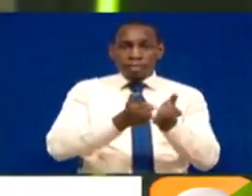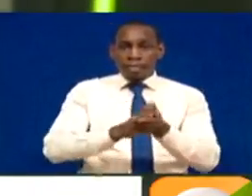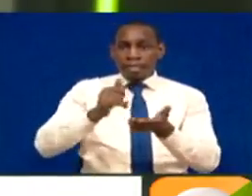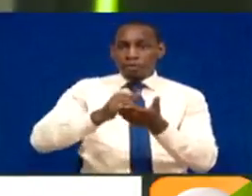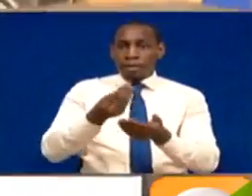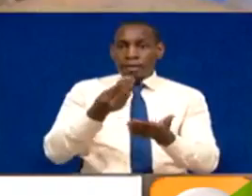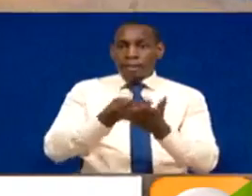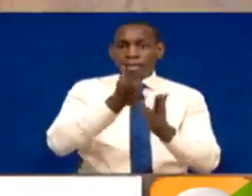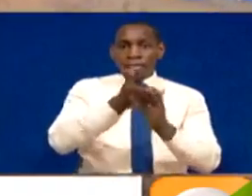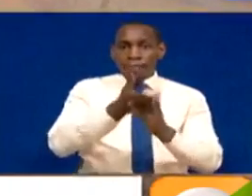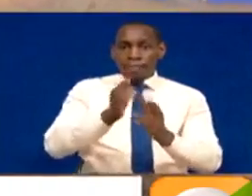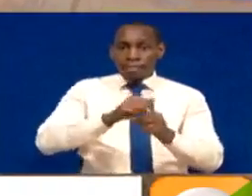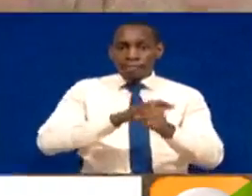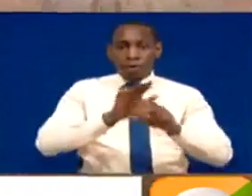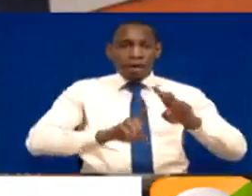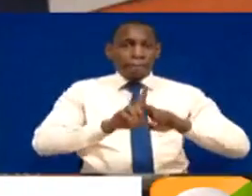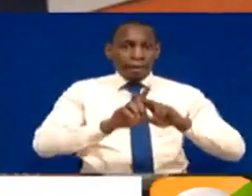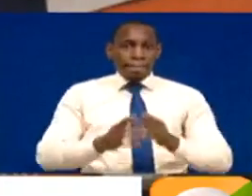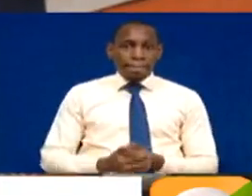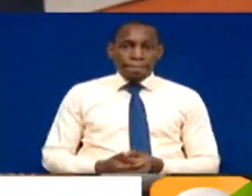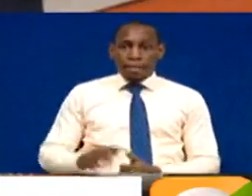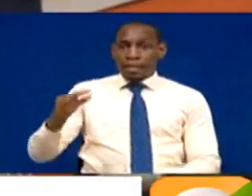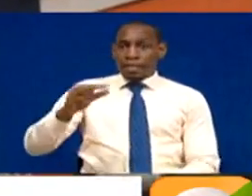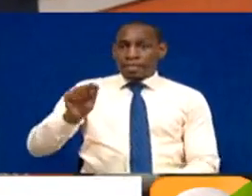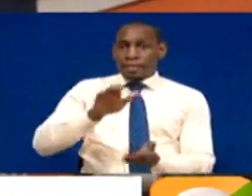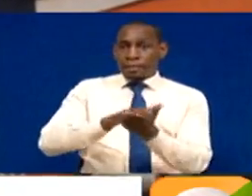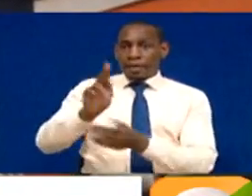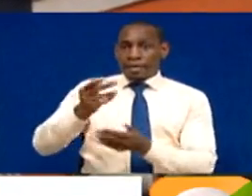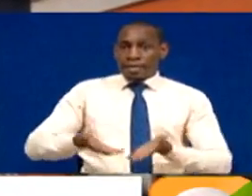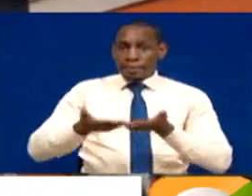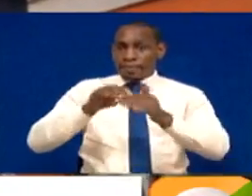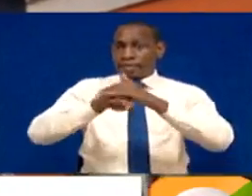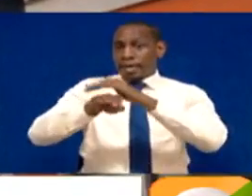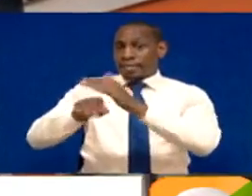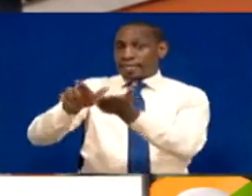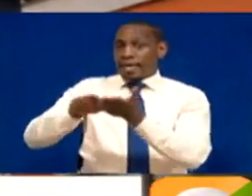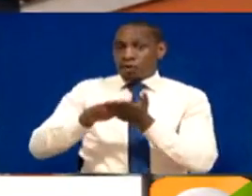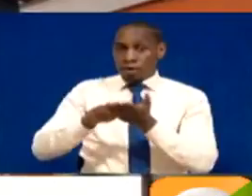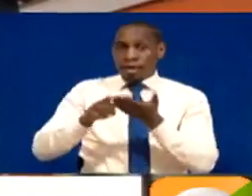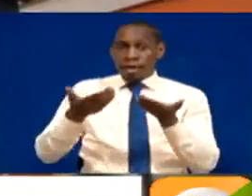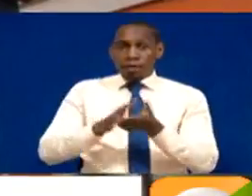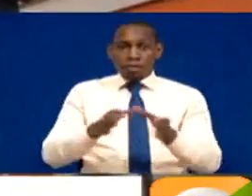flow disruptions by the COVID-19 pandemic. GT Bank Kenya will provide access to the facility